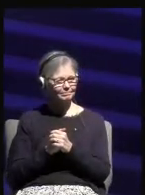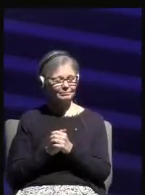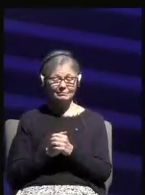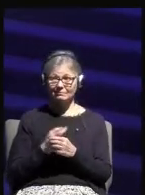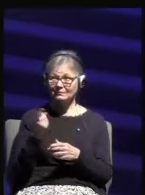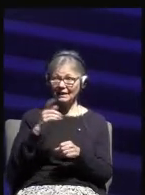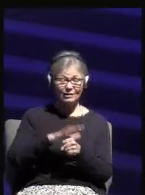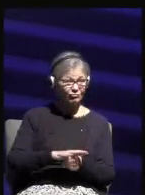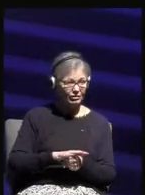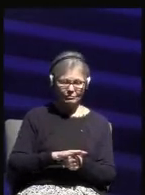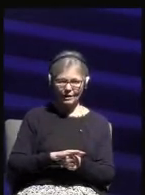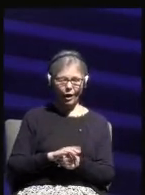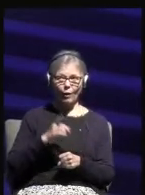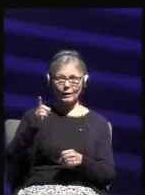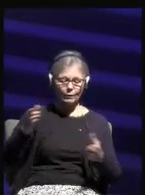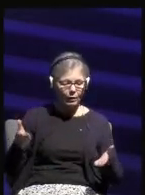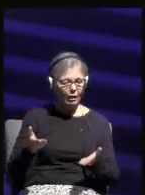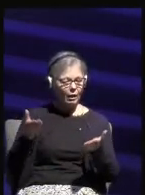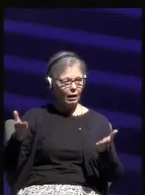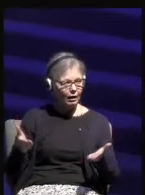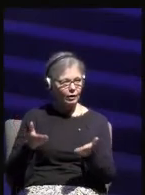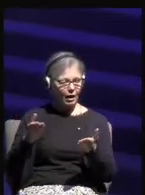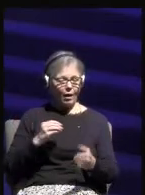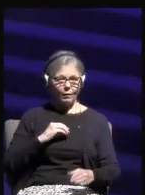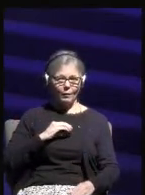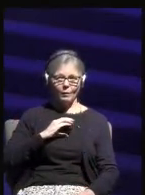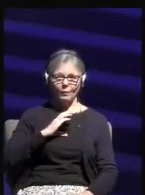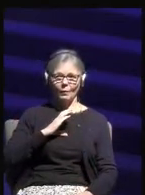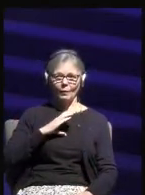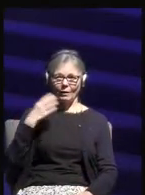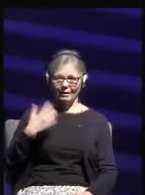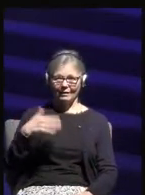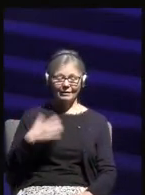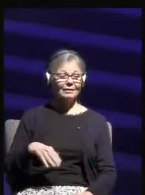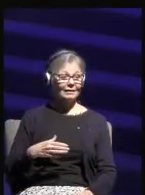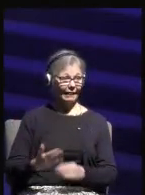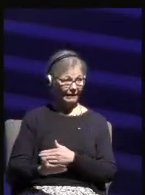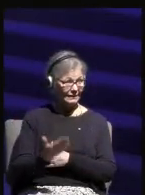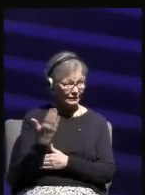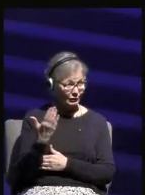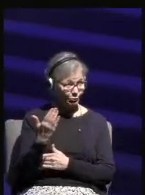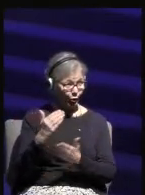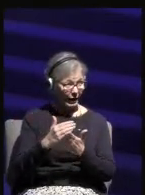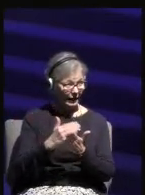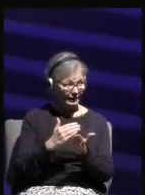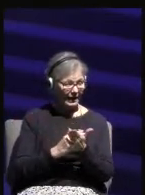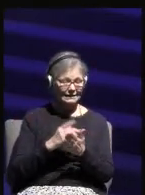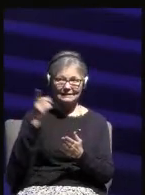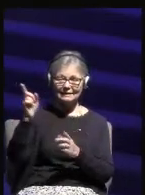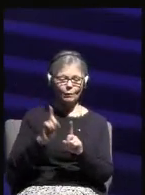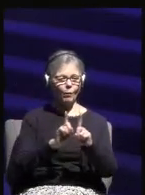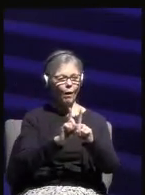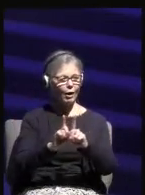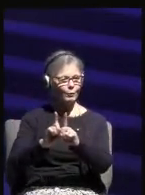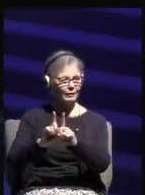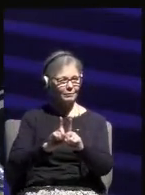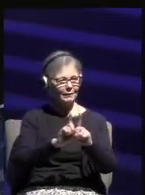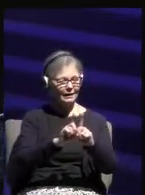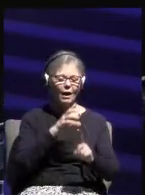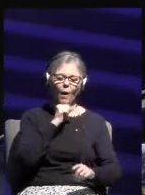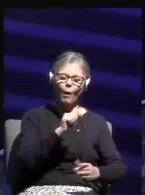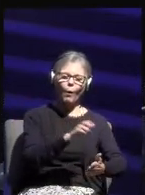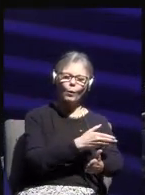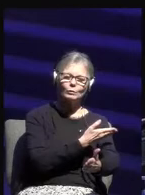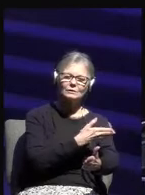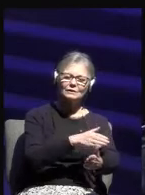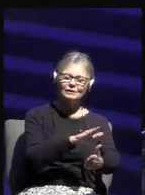you. He wants to lift you. And as we talked about this morning, He wants to walk with me. That's what reminds me of that old song